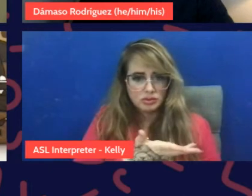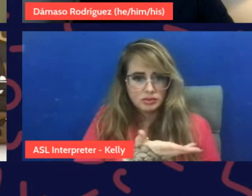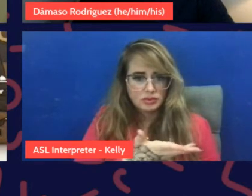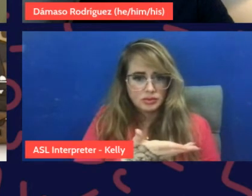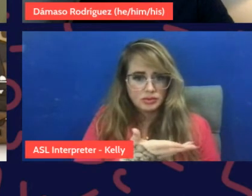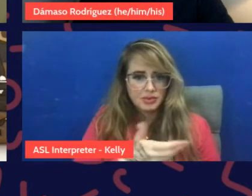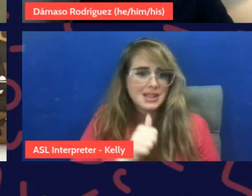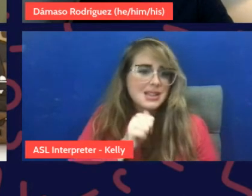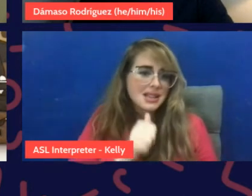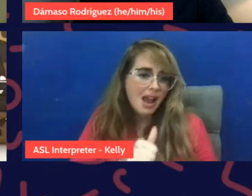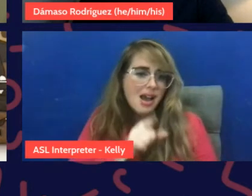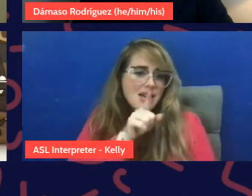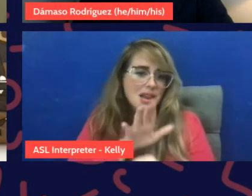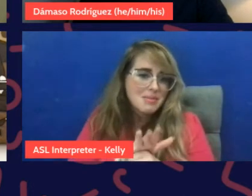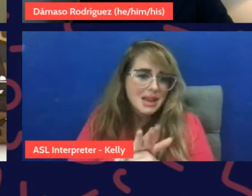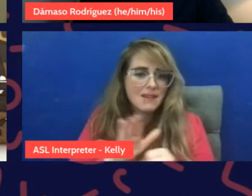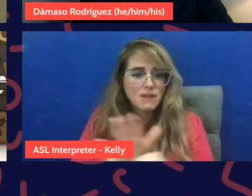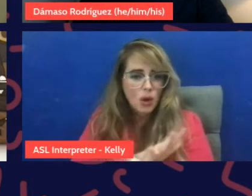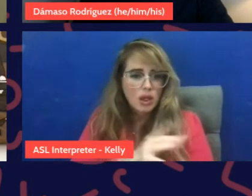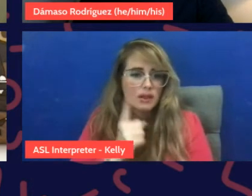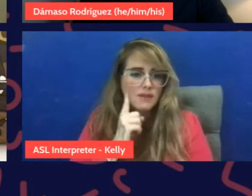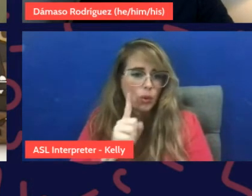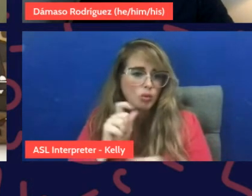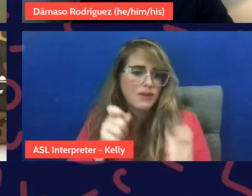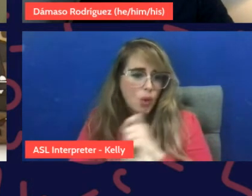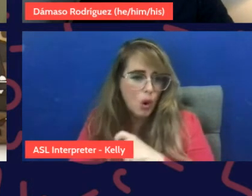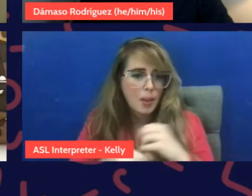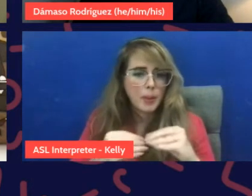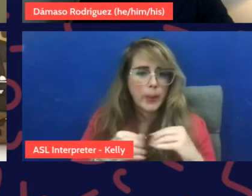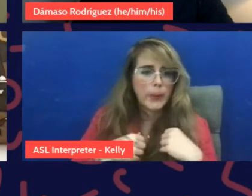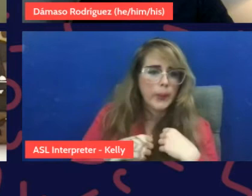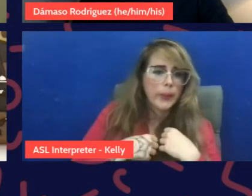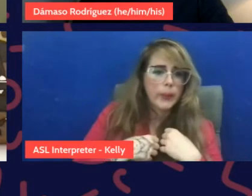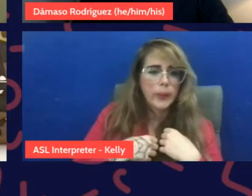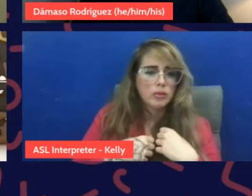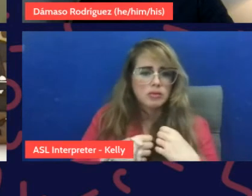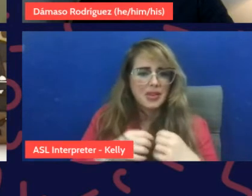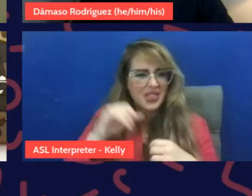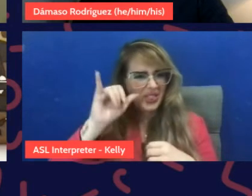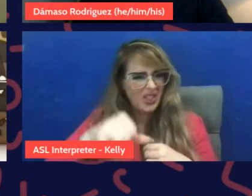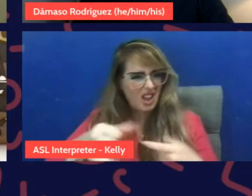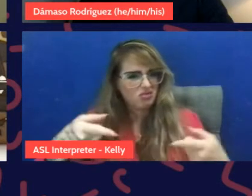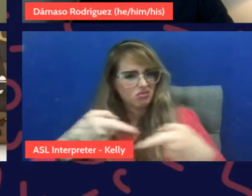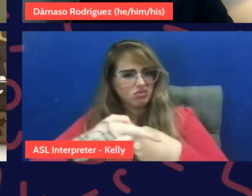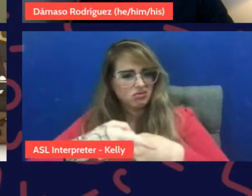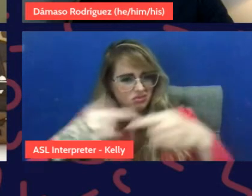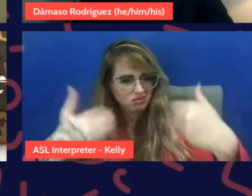that is not committing entirely to full to full reform? So that became the conundrum,